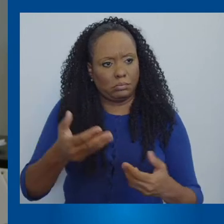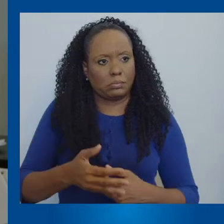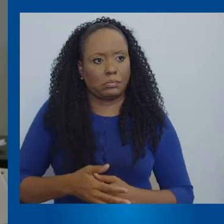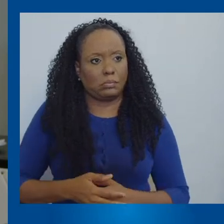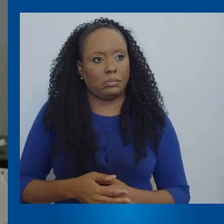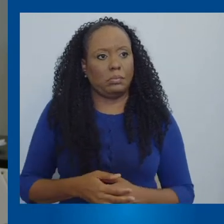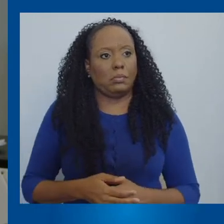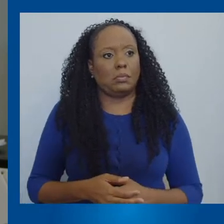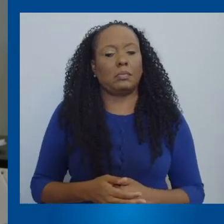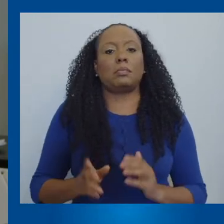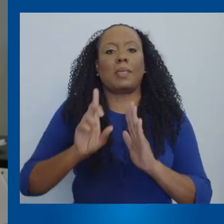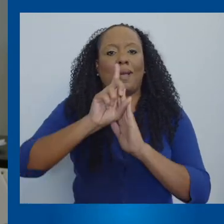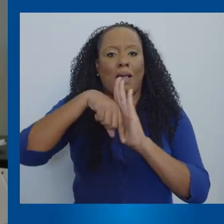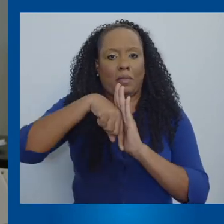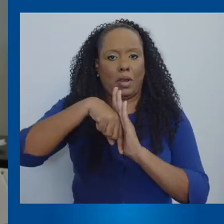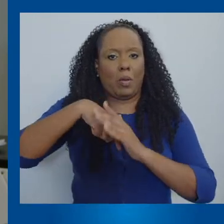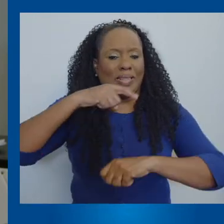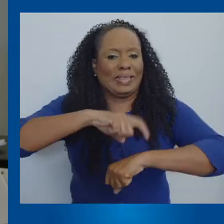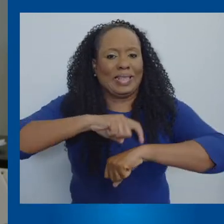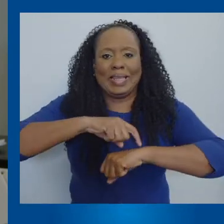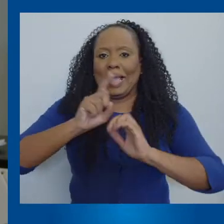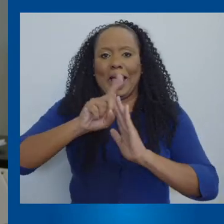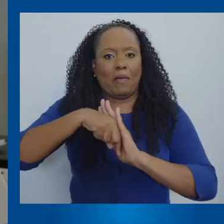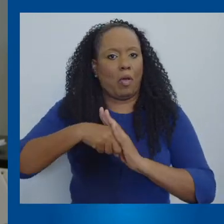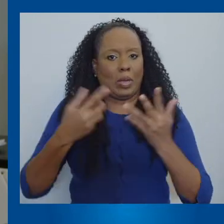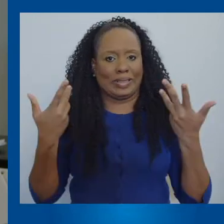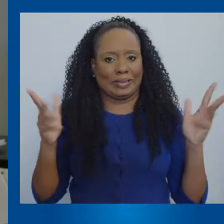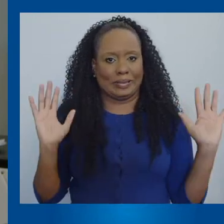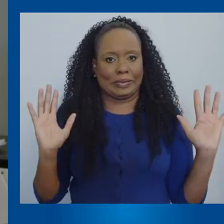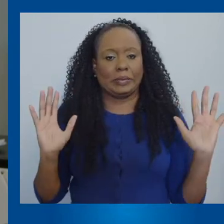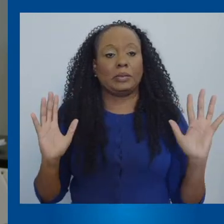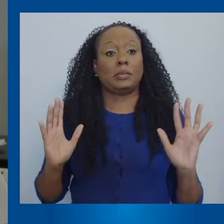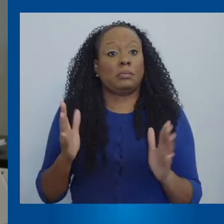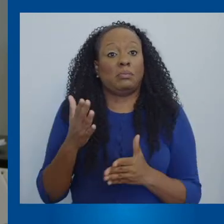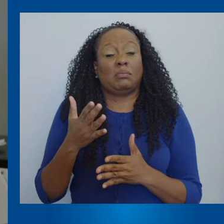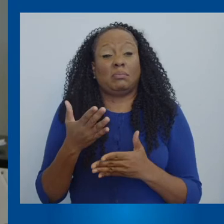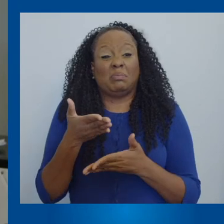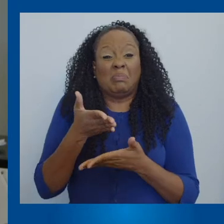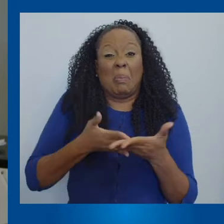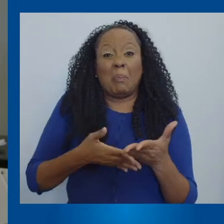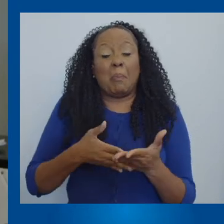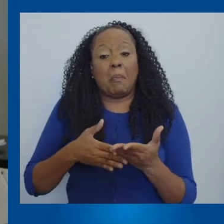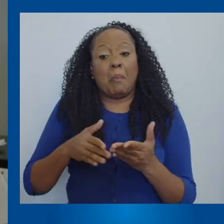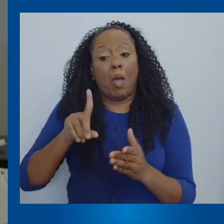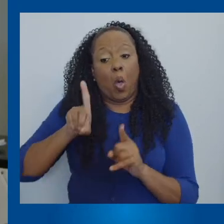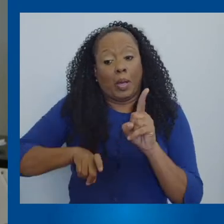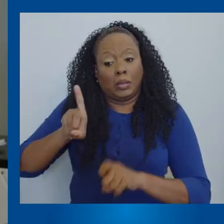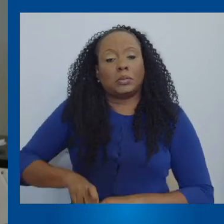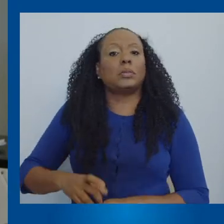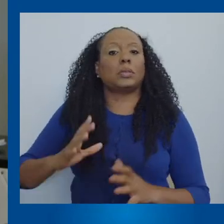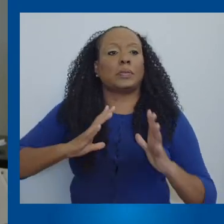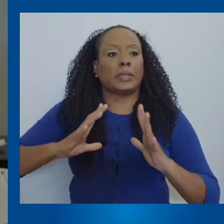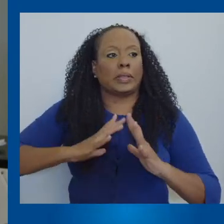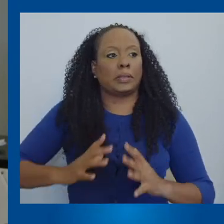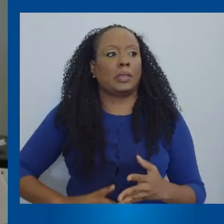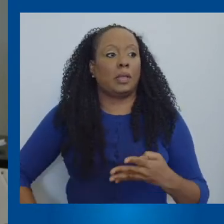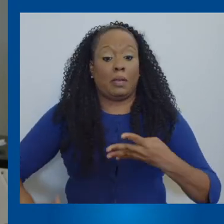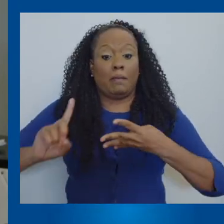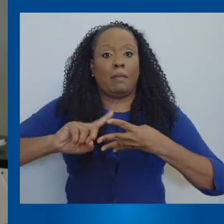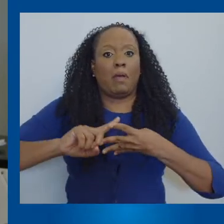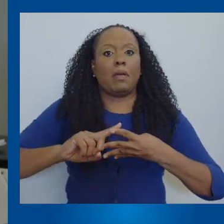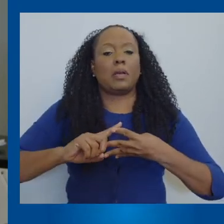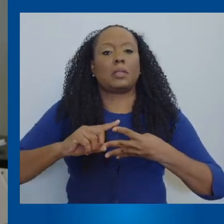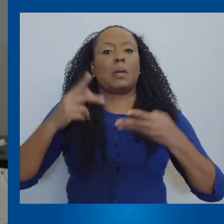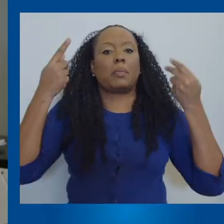We have half an hour available, and we hope to use part of that time for questions. We will start with remarks by Her Excellency Mia Amor